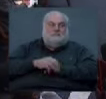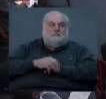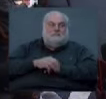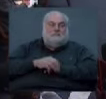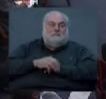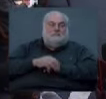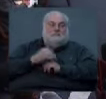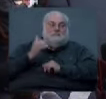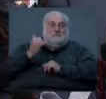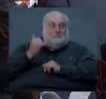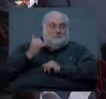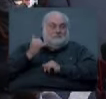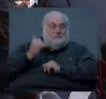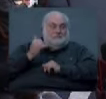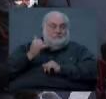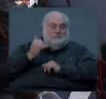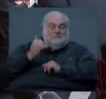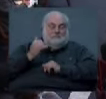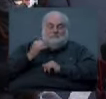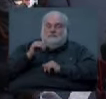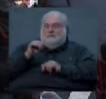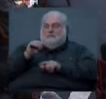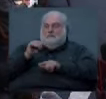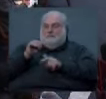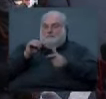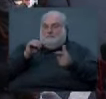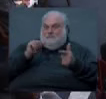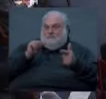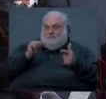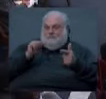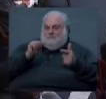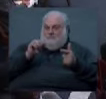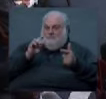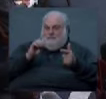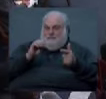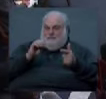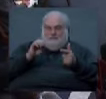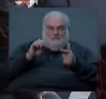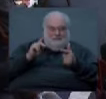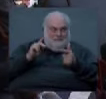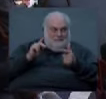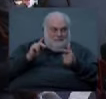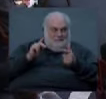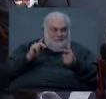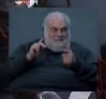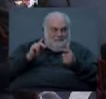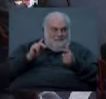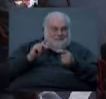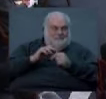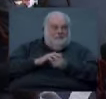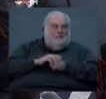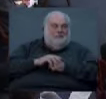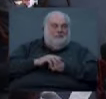Well, now, did you have? I thought you had just had your. You had already spoken, so you're speaking again. All right.